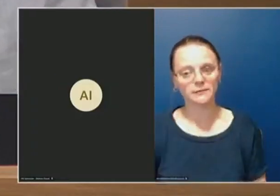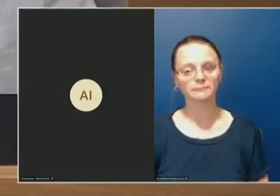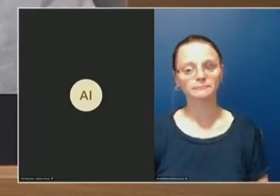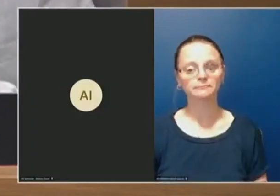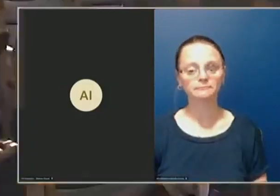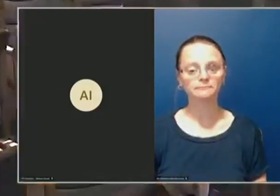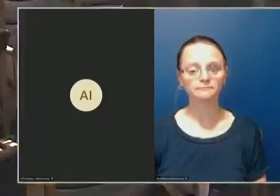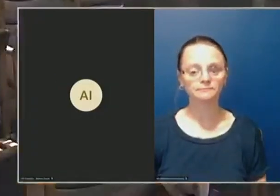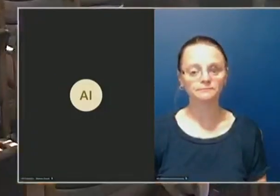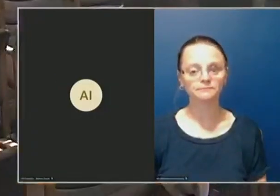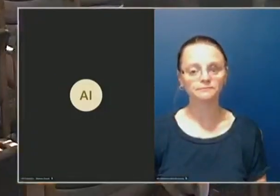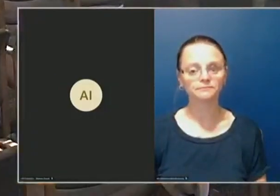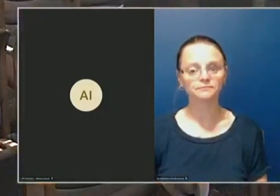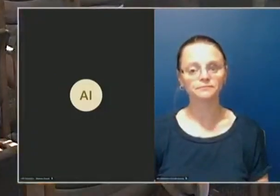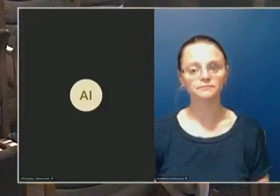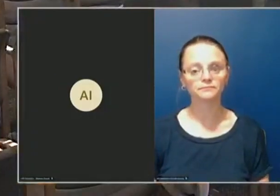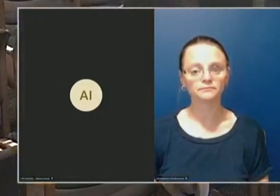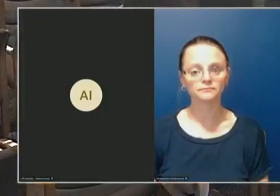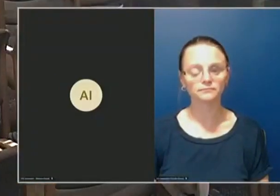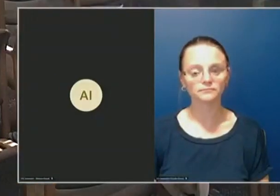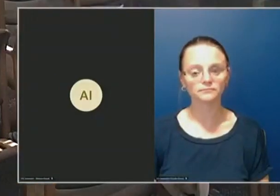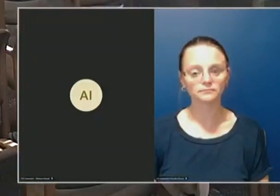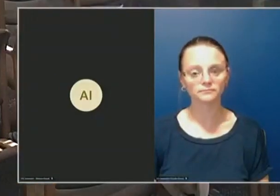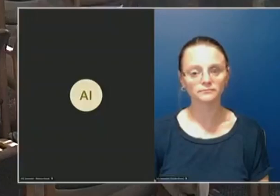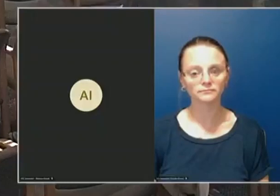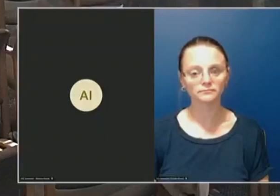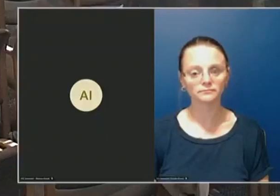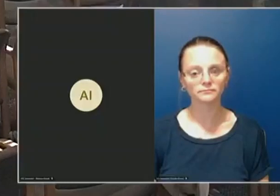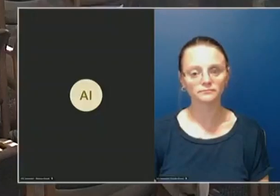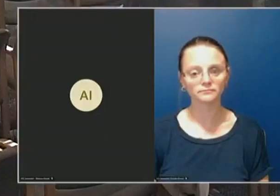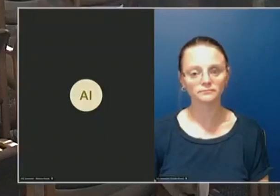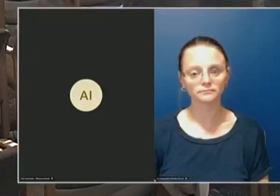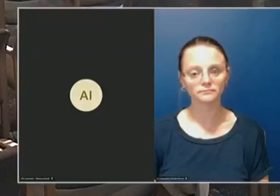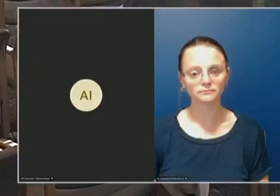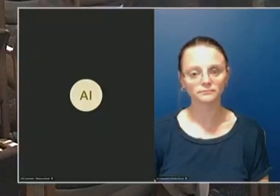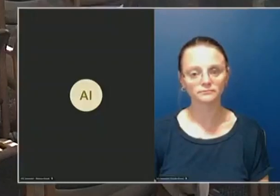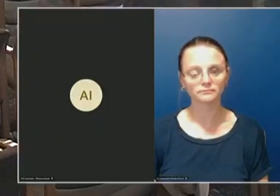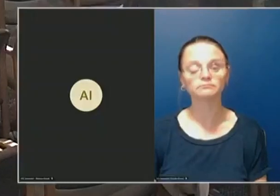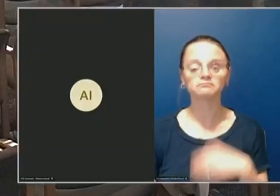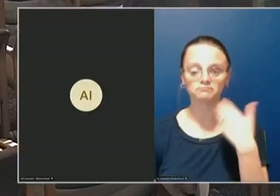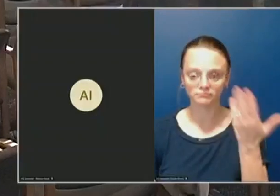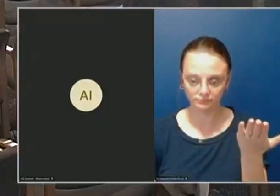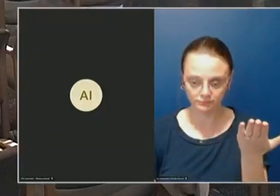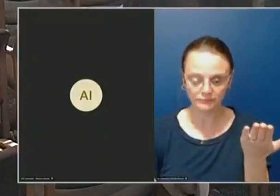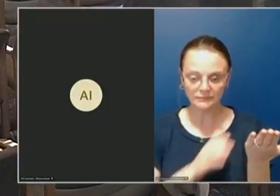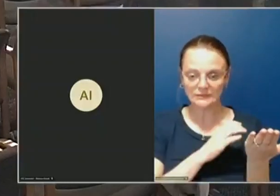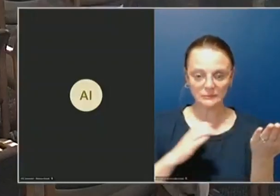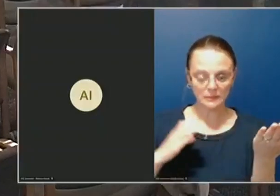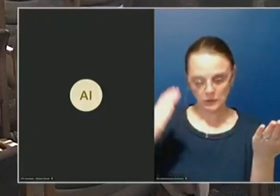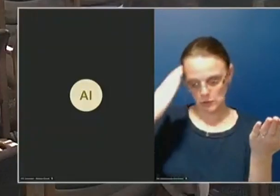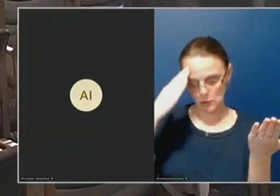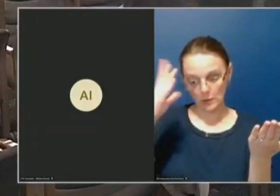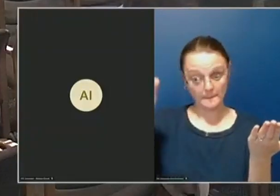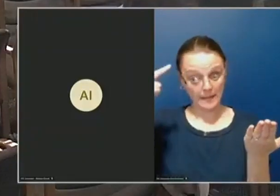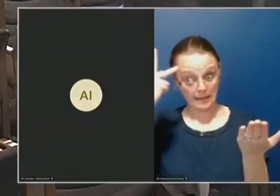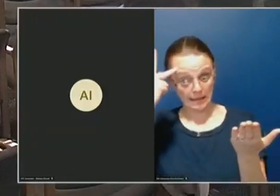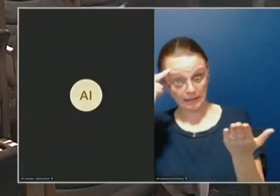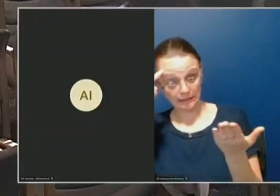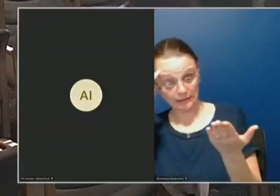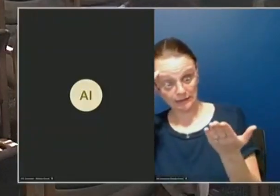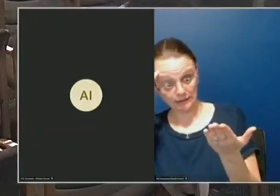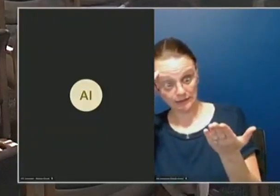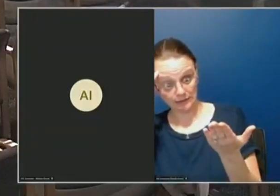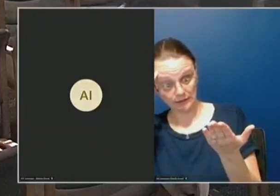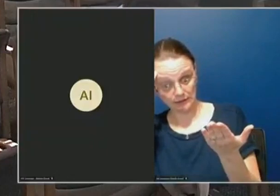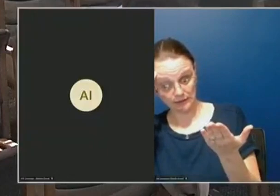Representative Dexter. Thank you, Mr. Chair. This committee knows that I believe that politics should not get in the way of